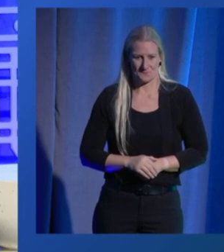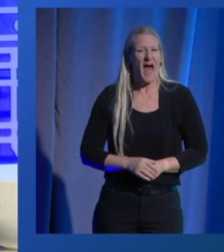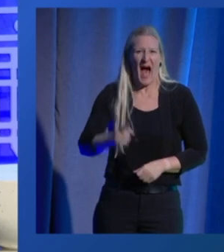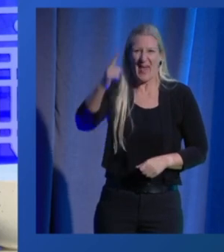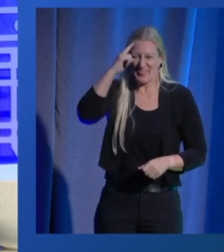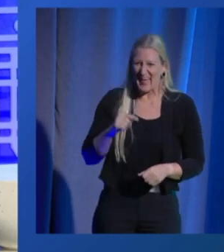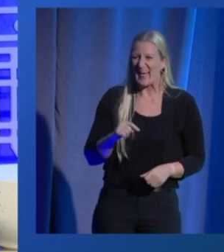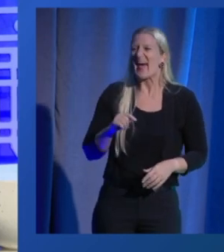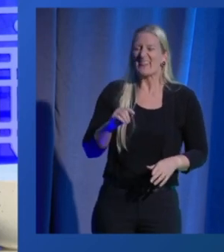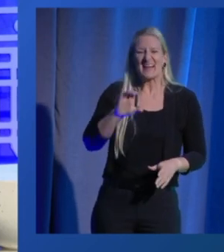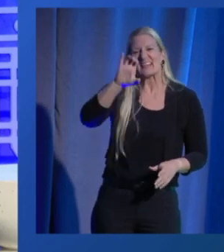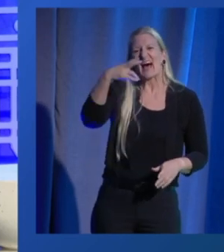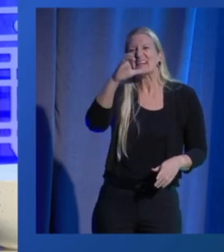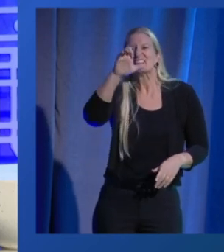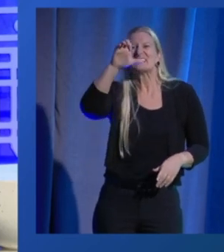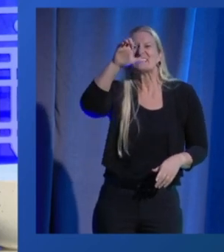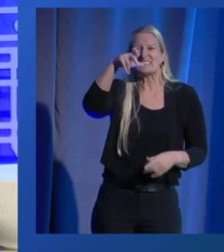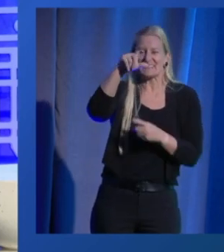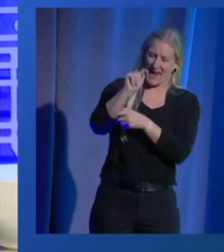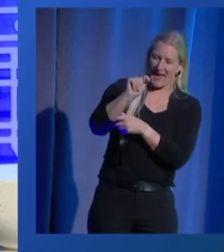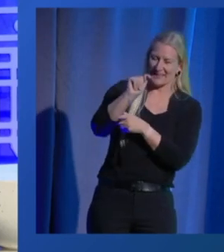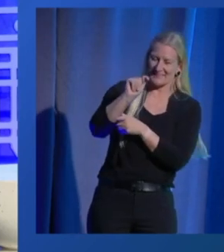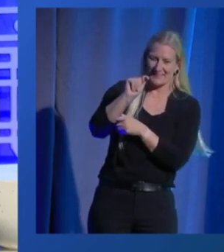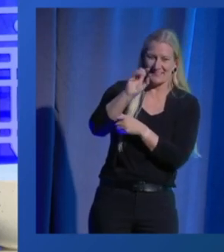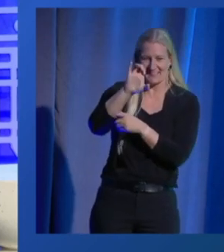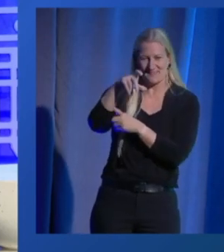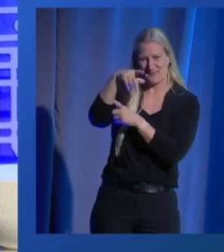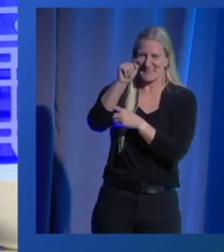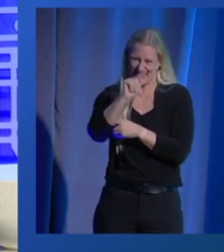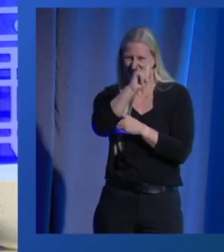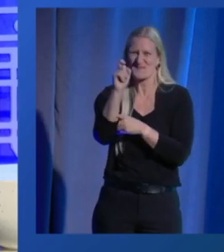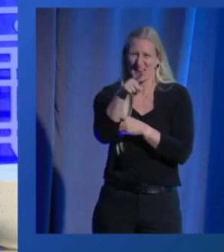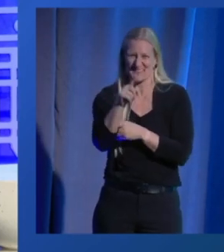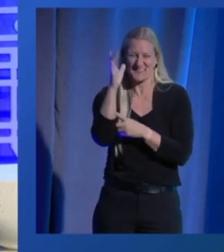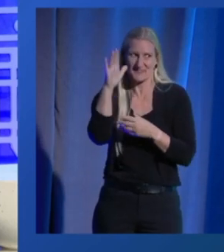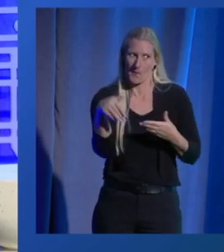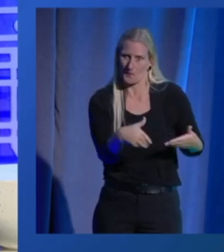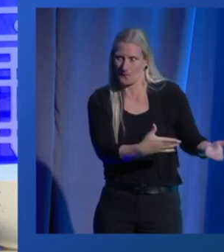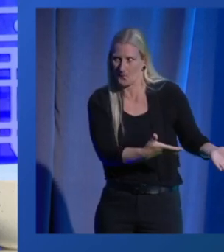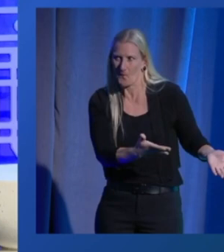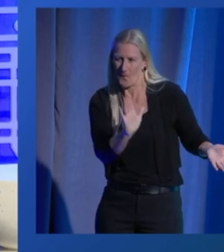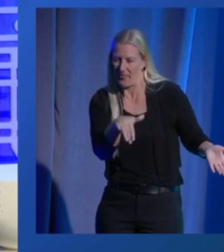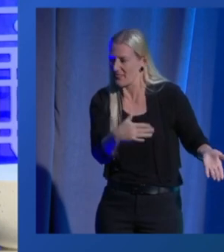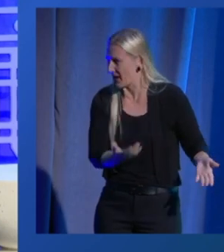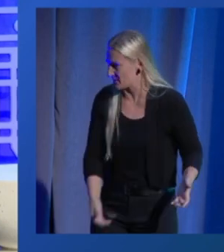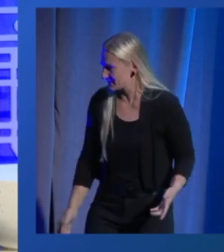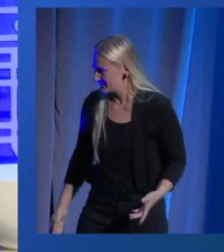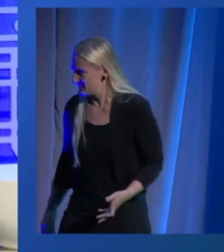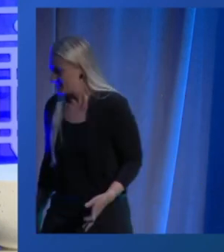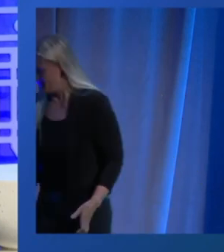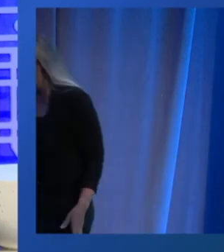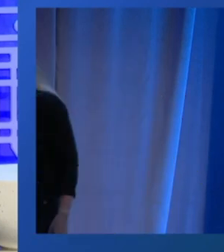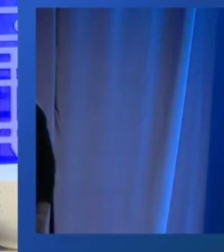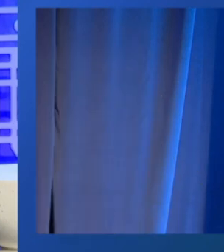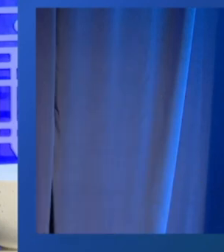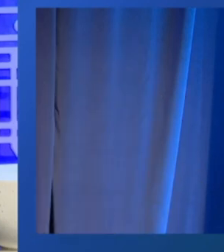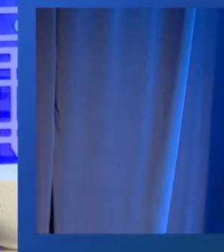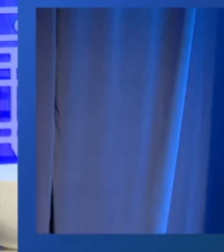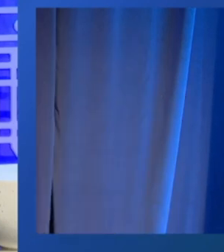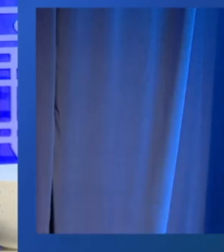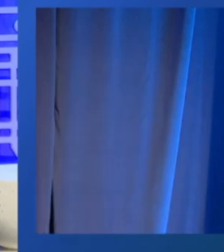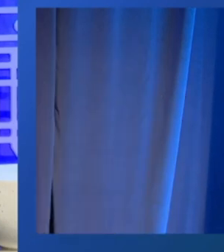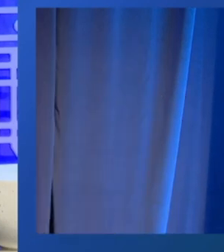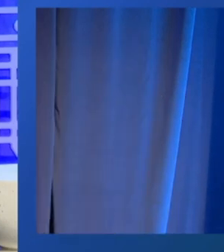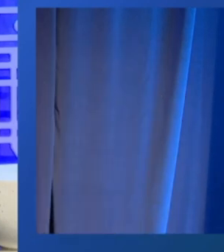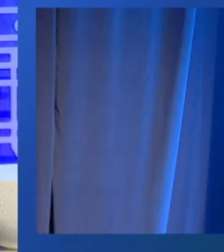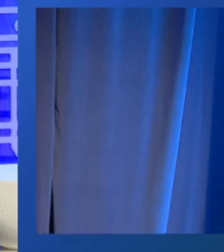gonna do a little human machine teaming on this one and kind of turn that a little bit to talk a little bit about um the key in that to be able to be